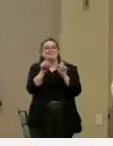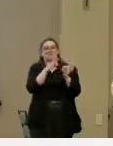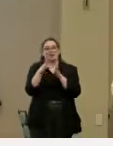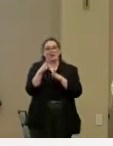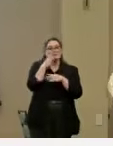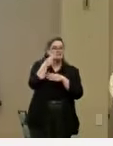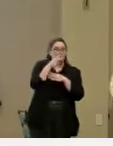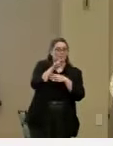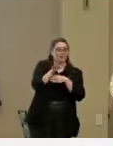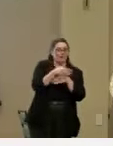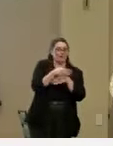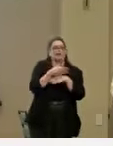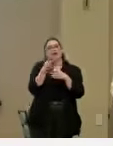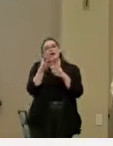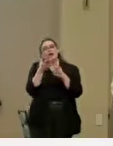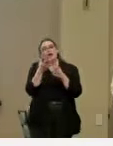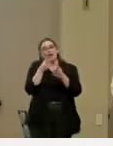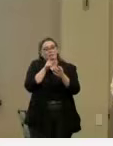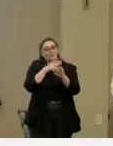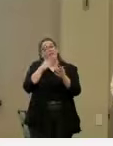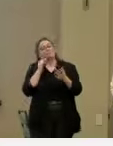they're at, especially in California.